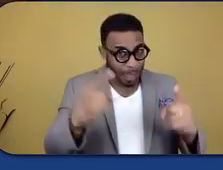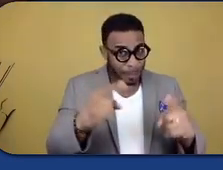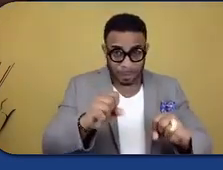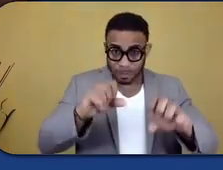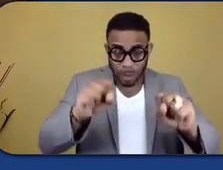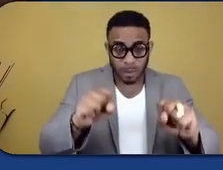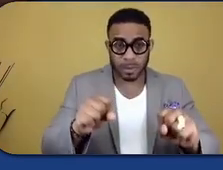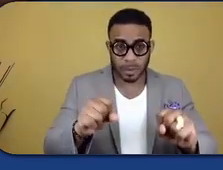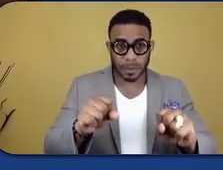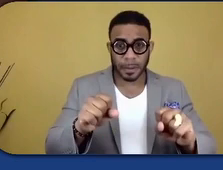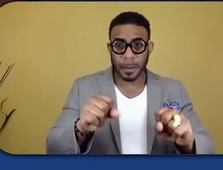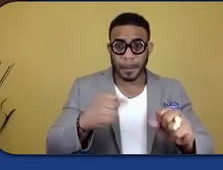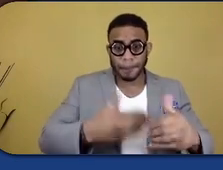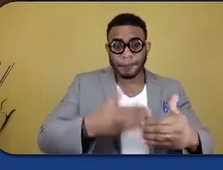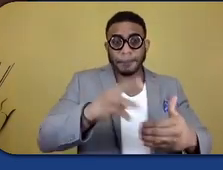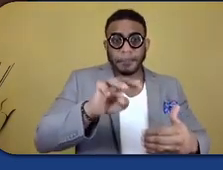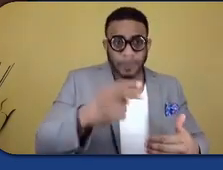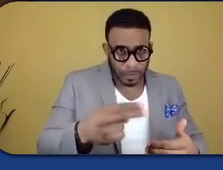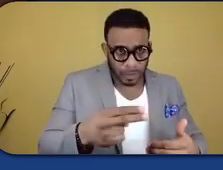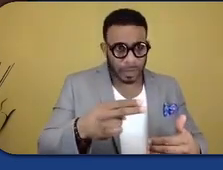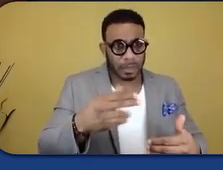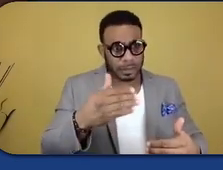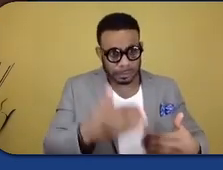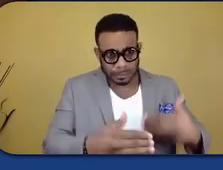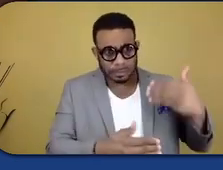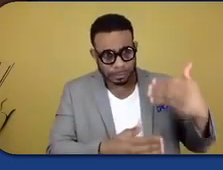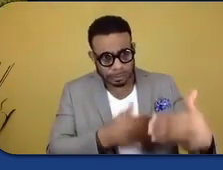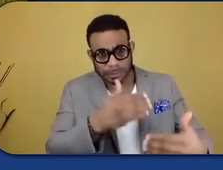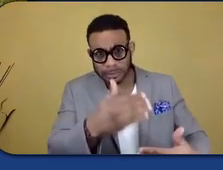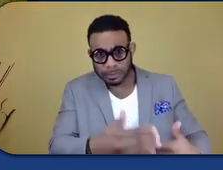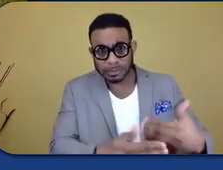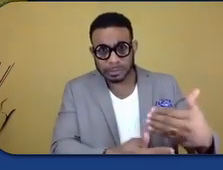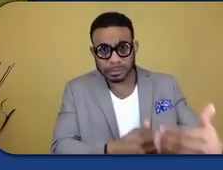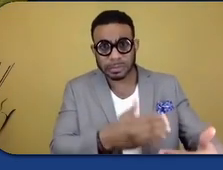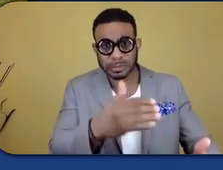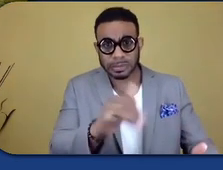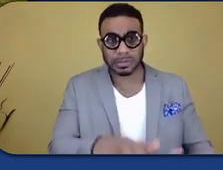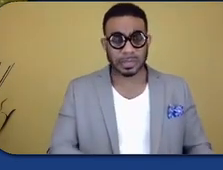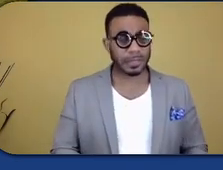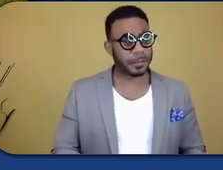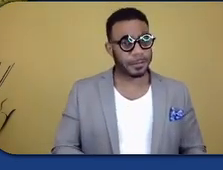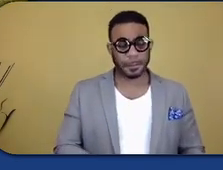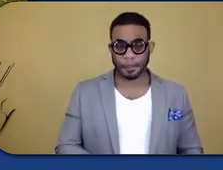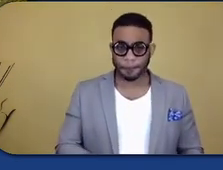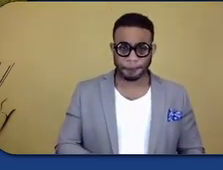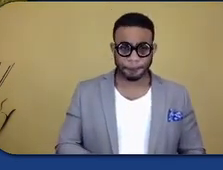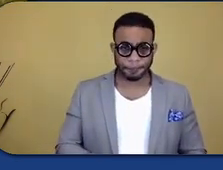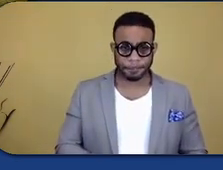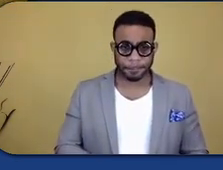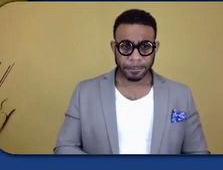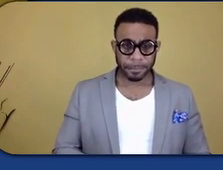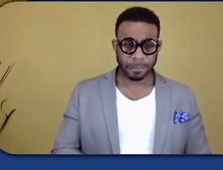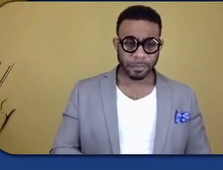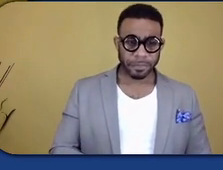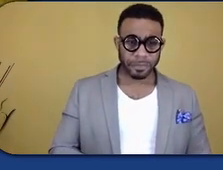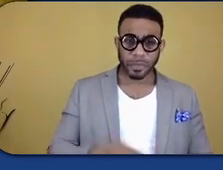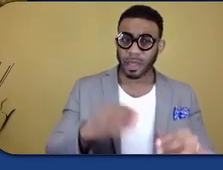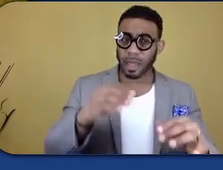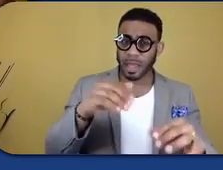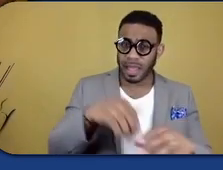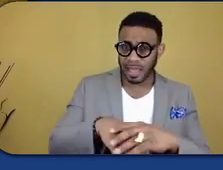March. And all this were happening because we didn't have the fence to keep the children inside the school